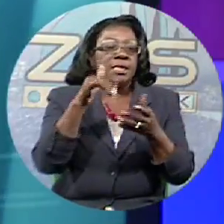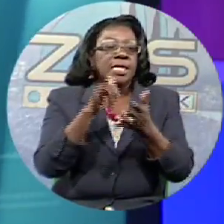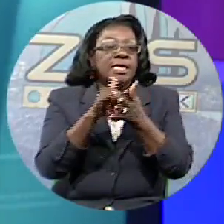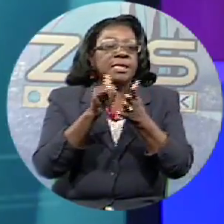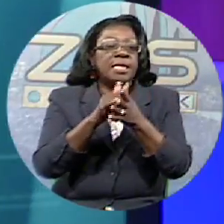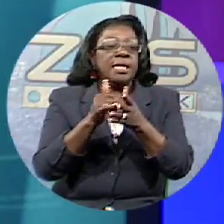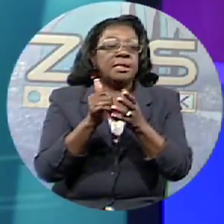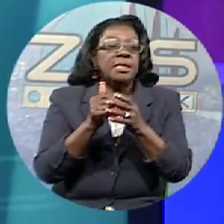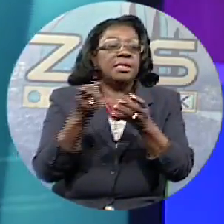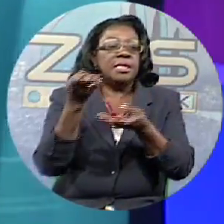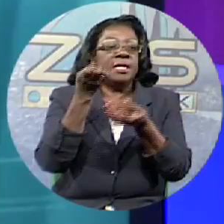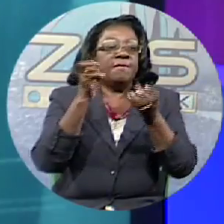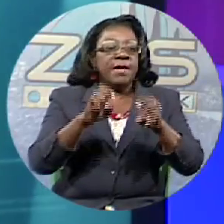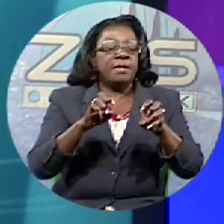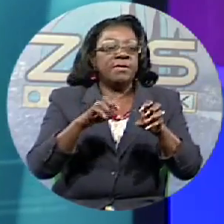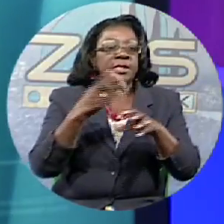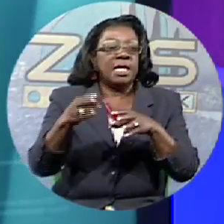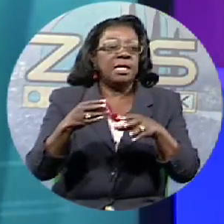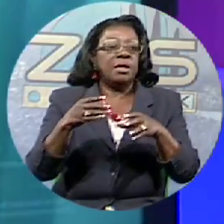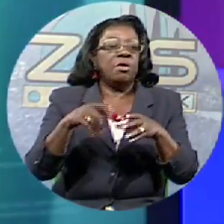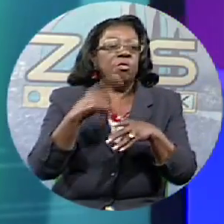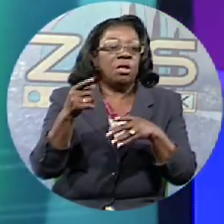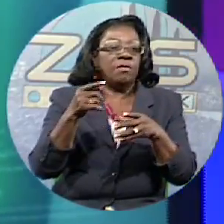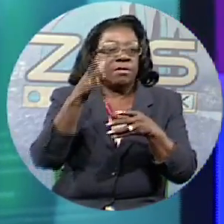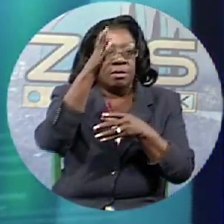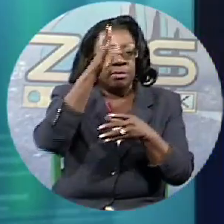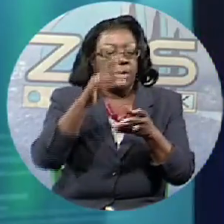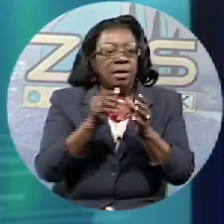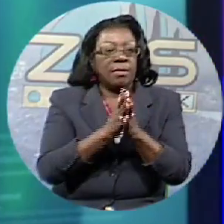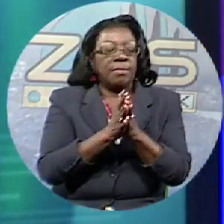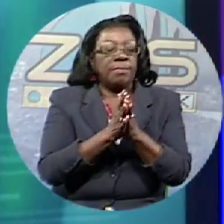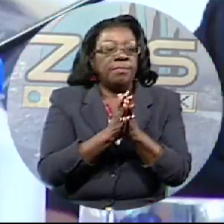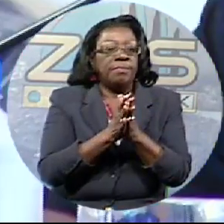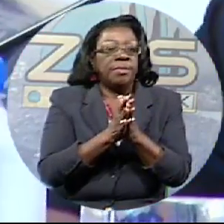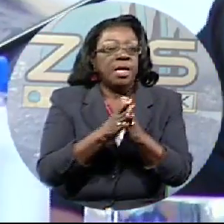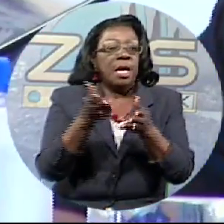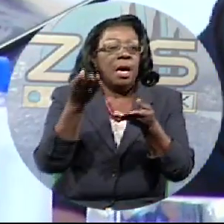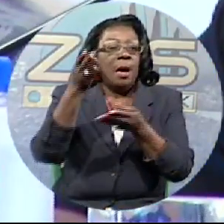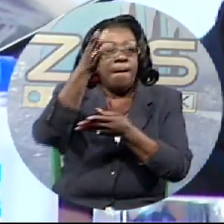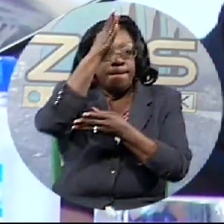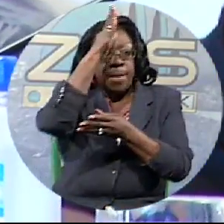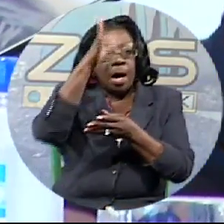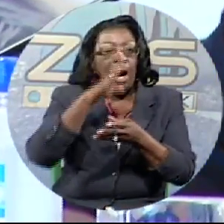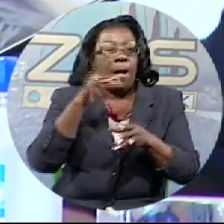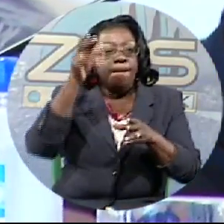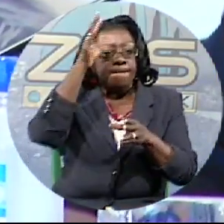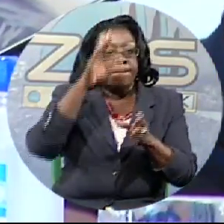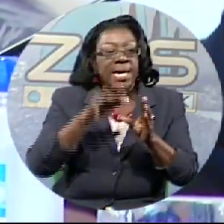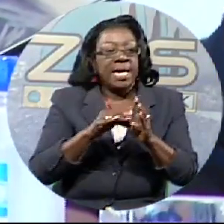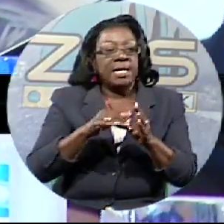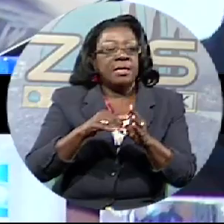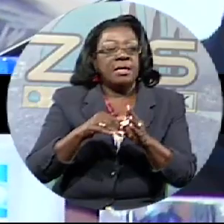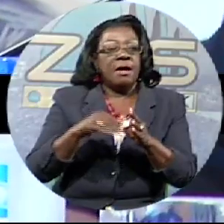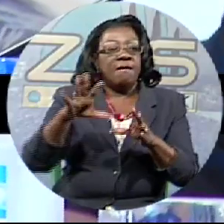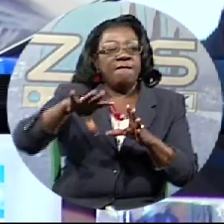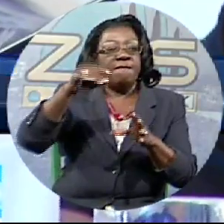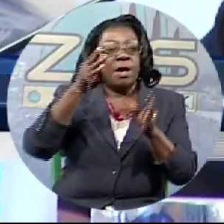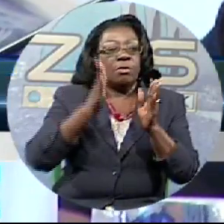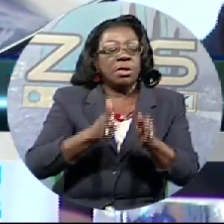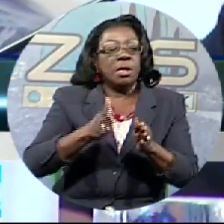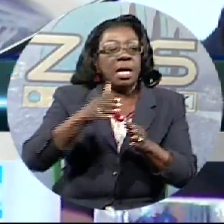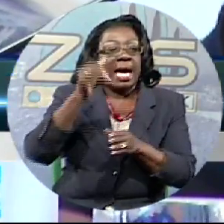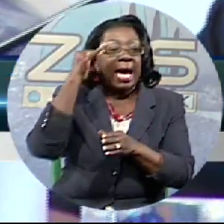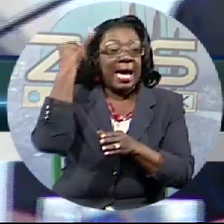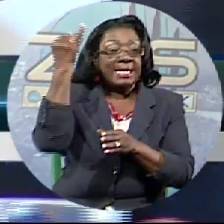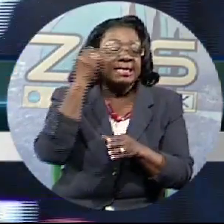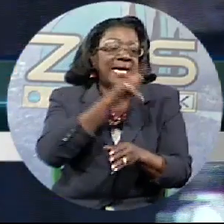was sidelined after one of the acts went off on a tangent. Bahaman founder Isaiah Taylor hijacked the press conference